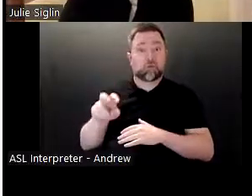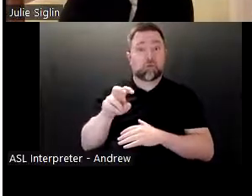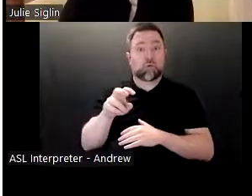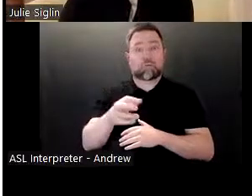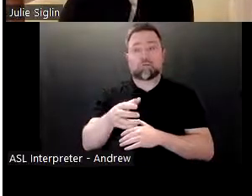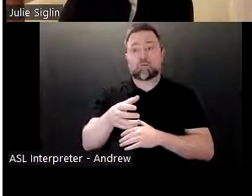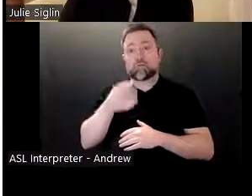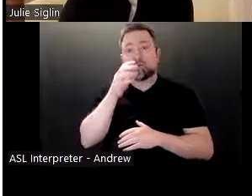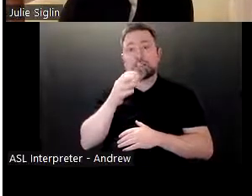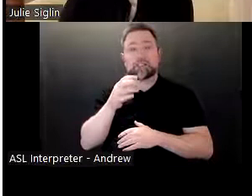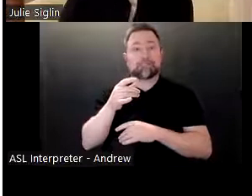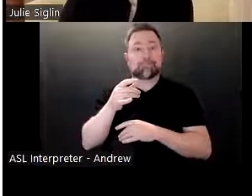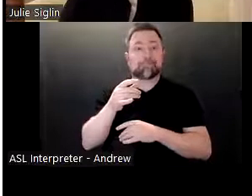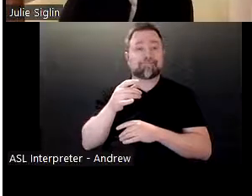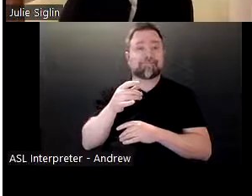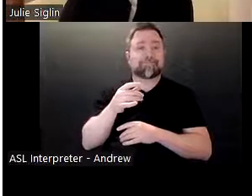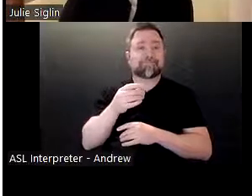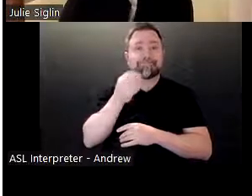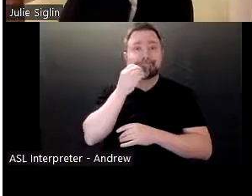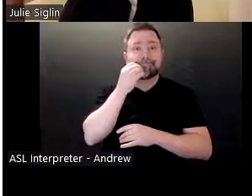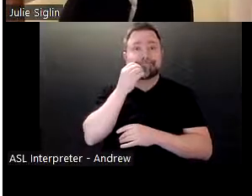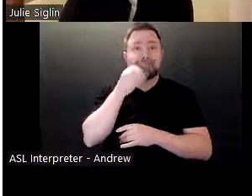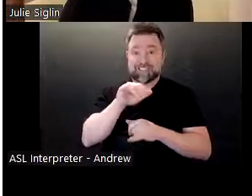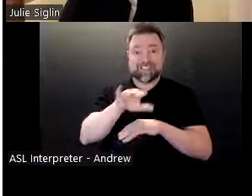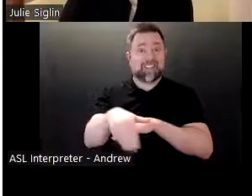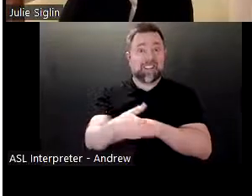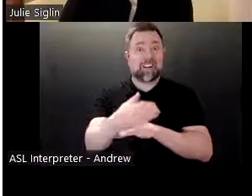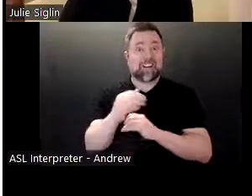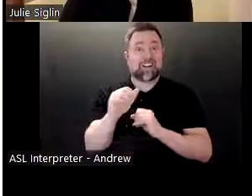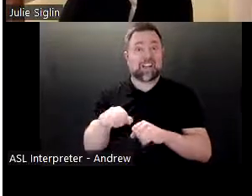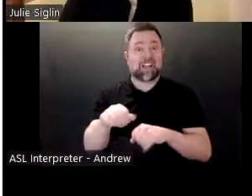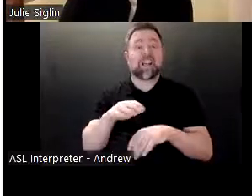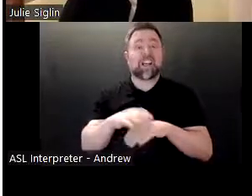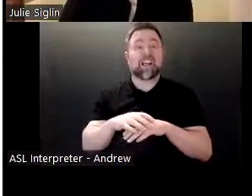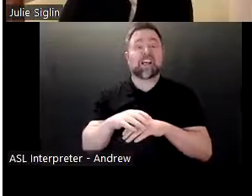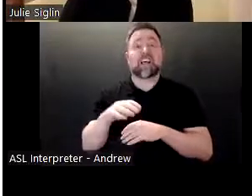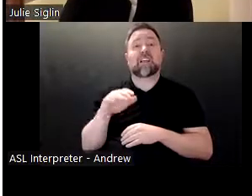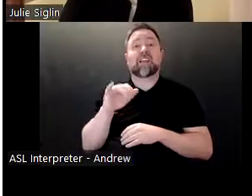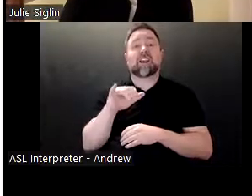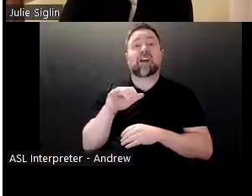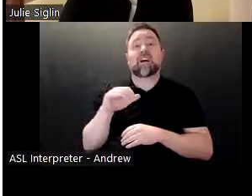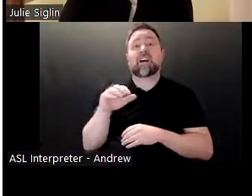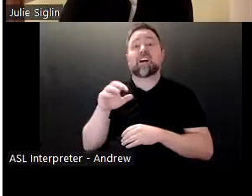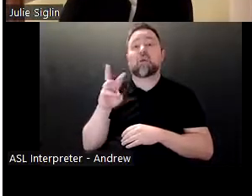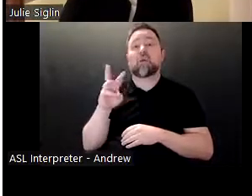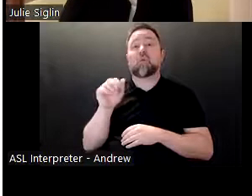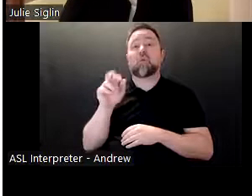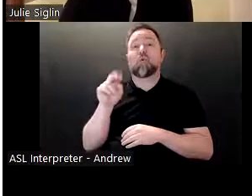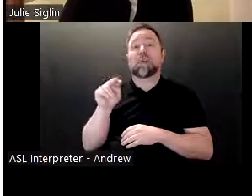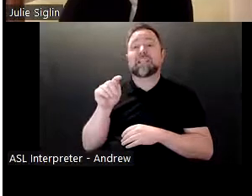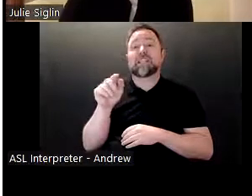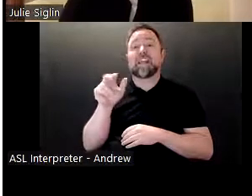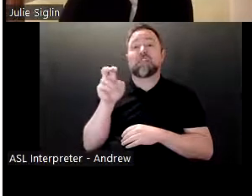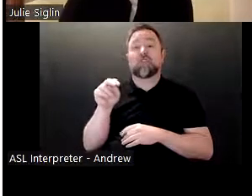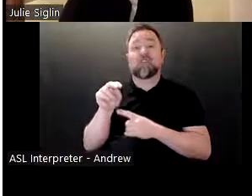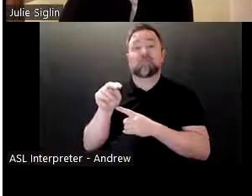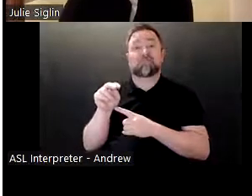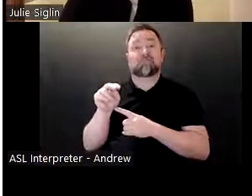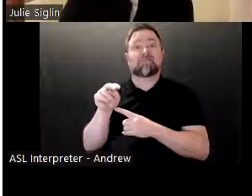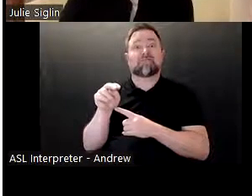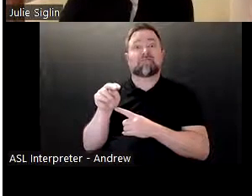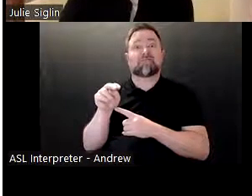and be merry, or even stay the night at the Warren Tavern, whose history dates back to the pre-revolutionary era. If